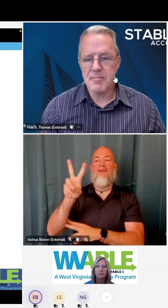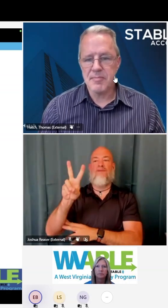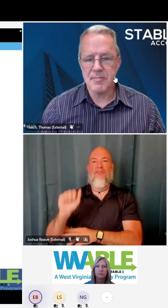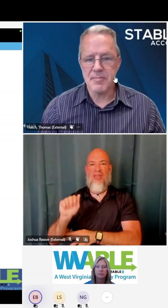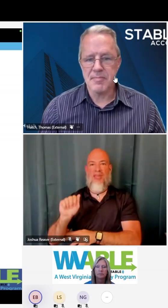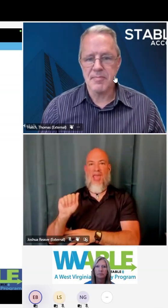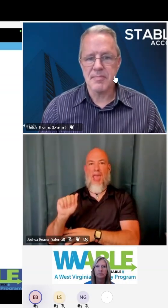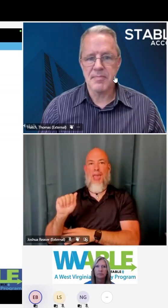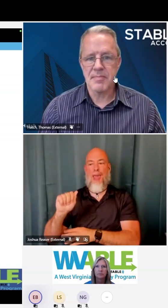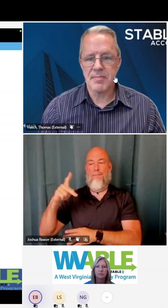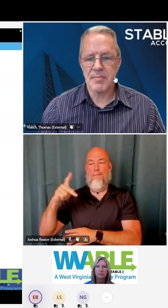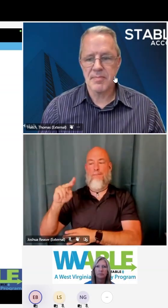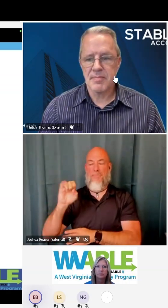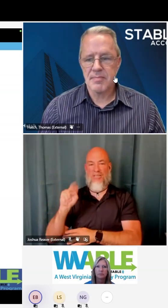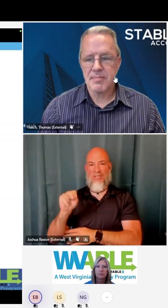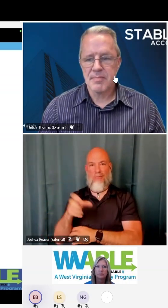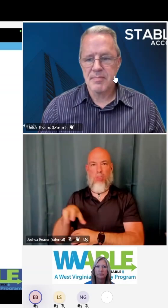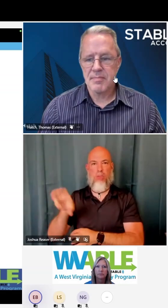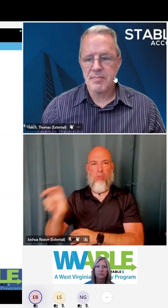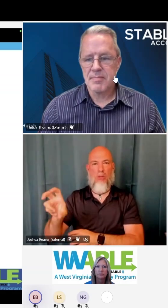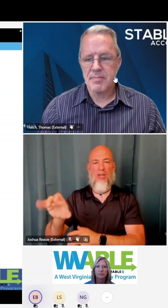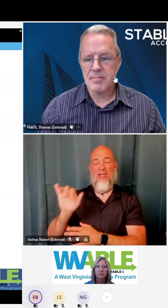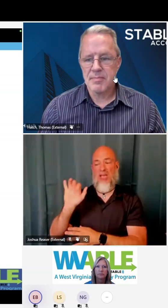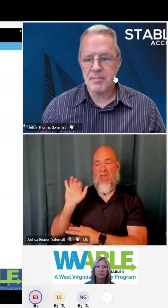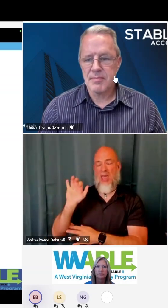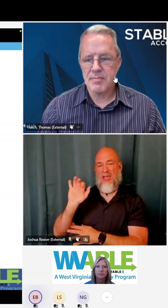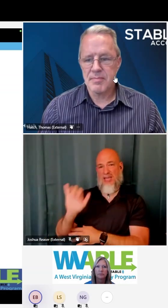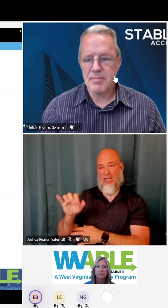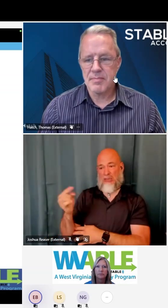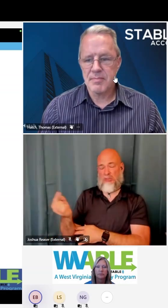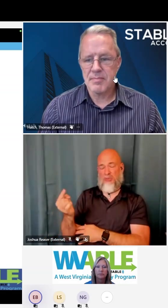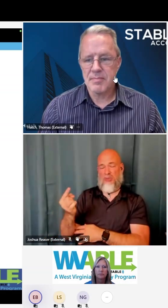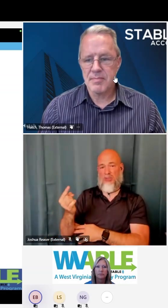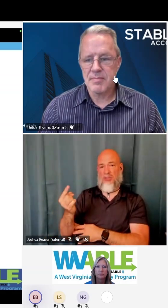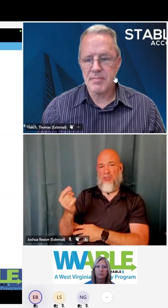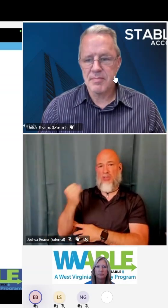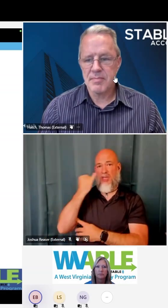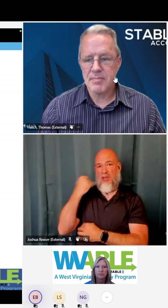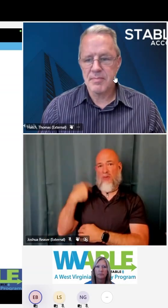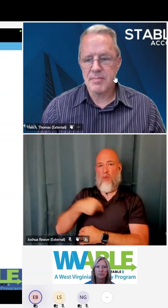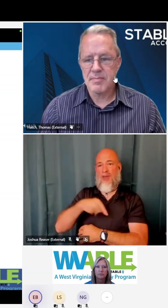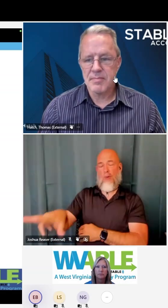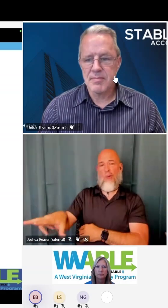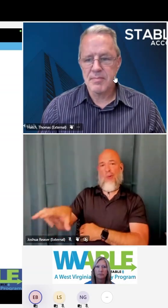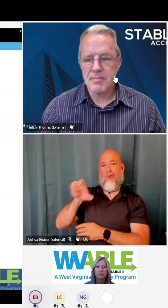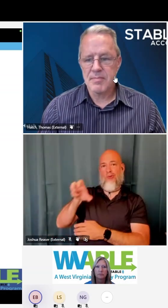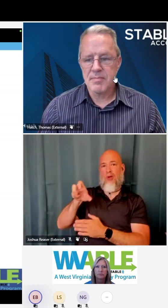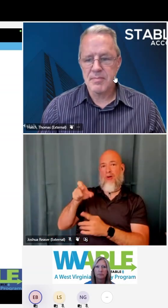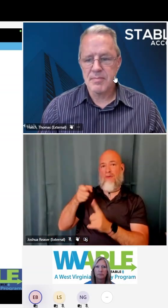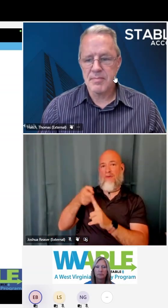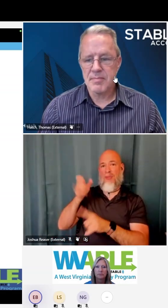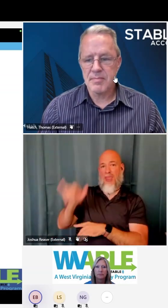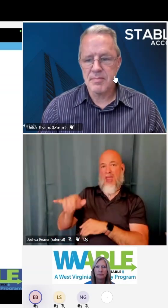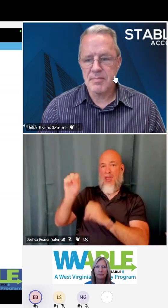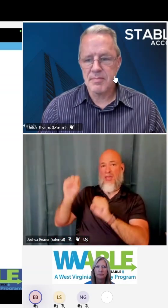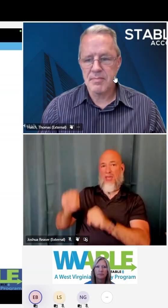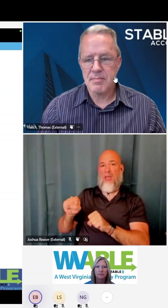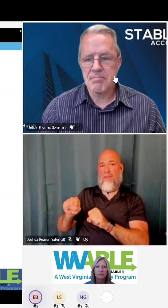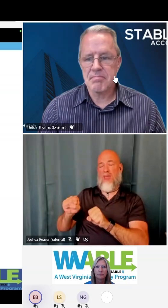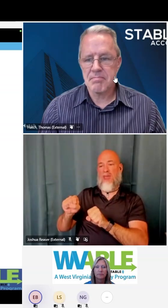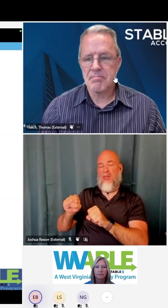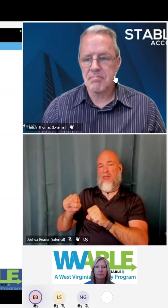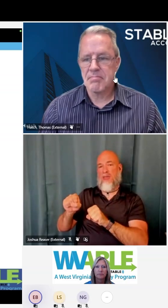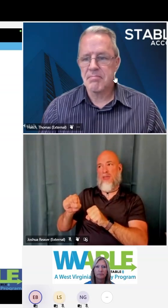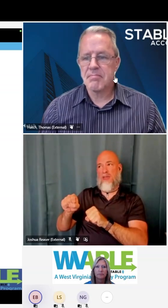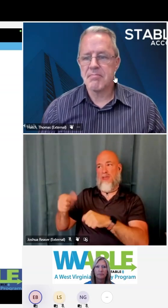as well. Is that something that we can, if we have to withdraw money from that, it can be deposited into that collective account, or